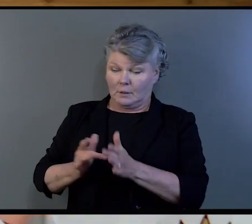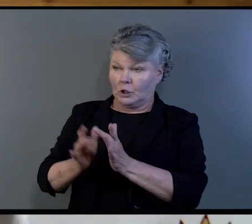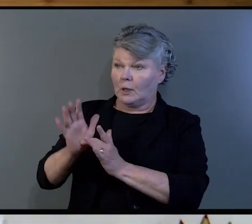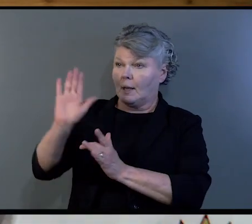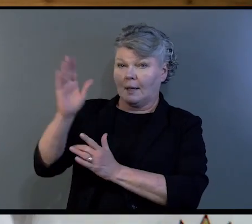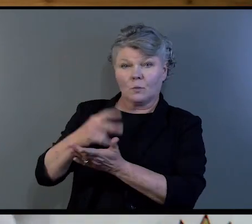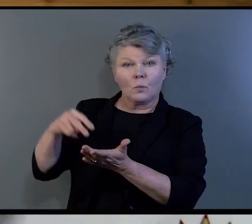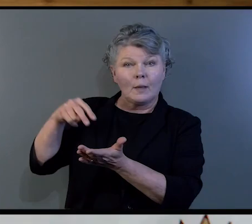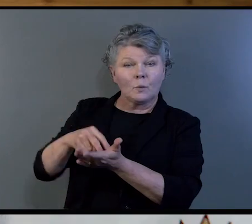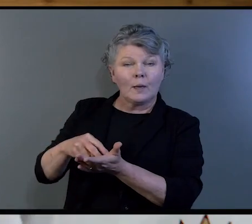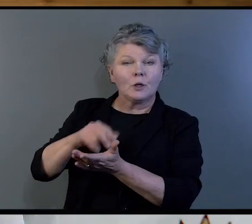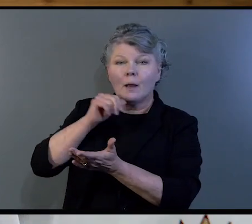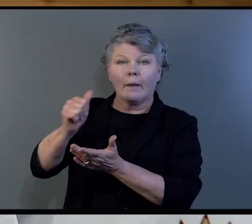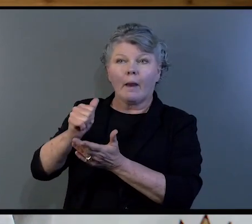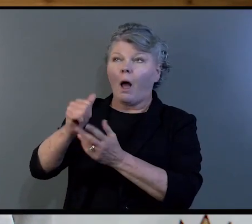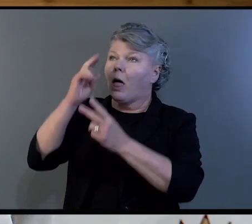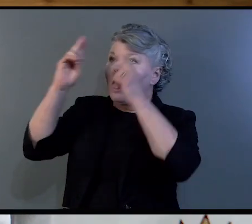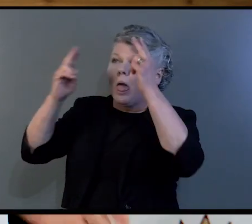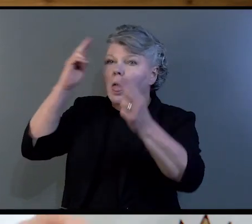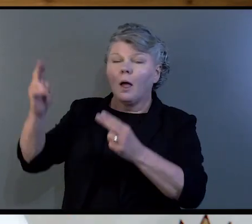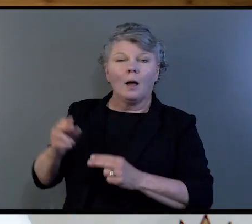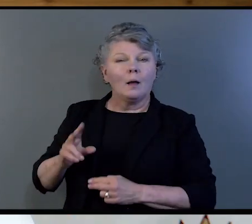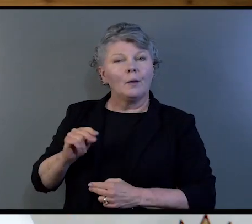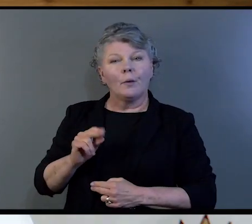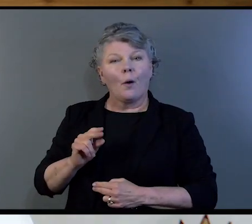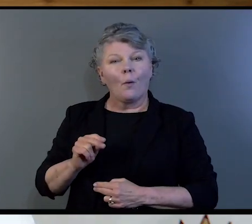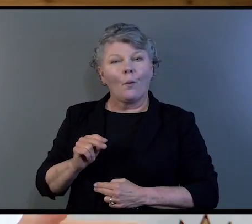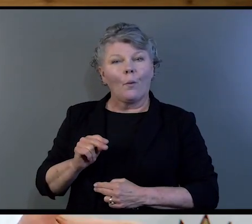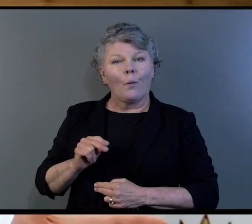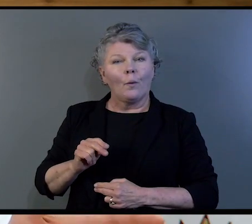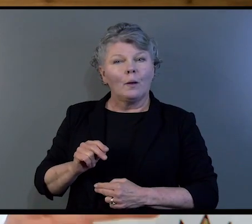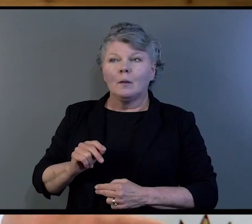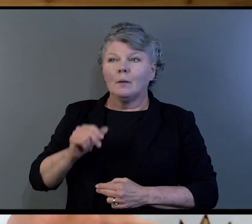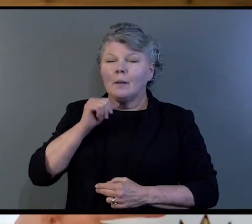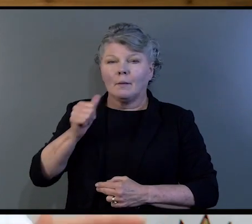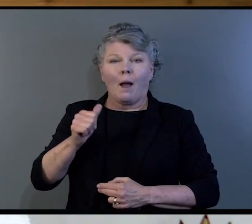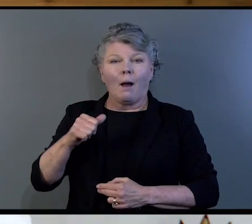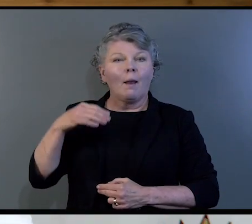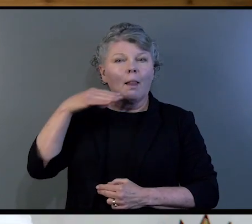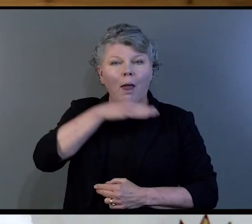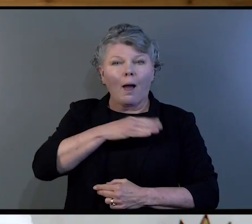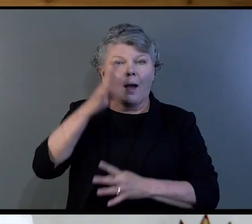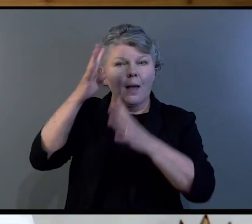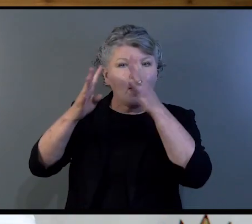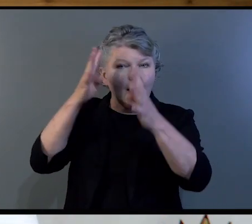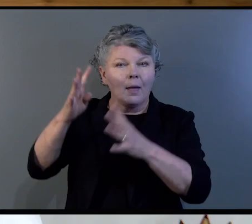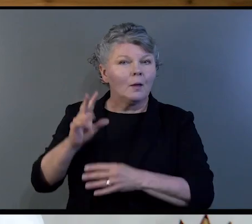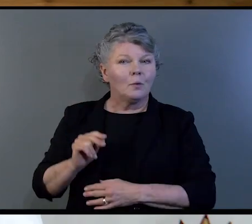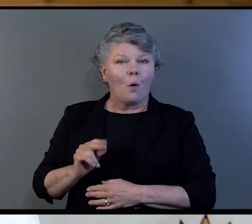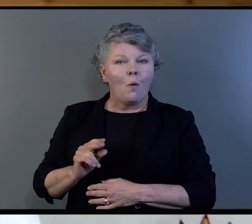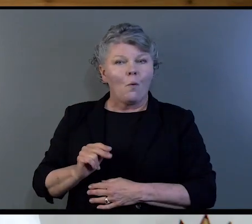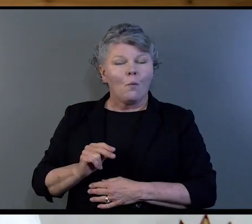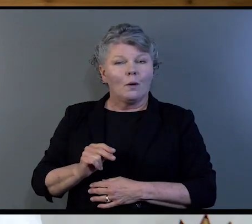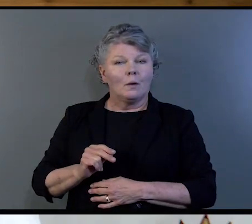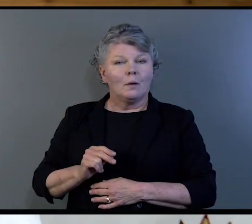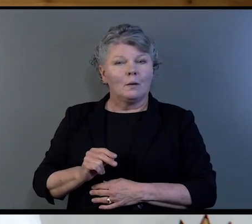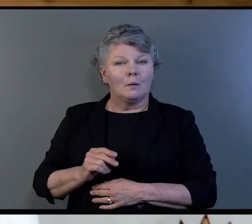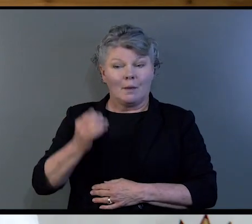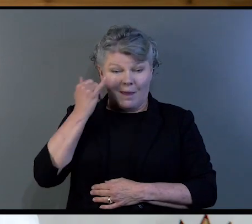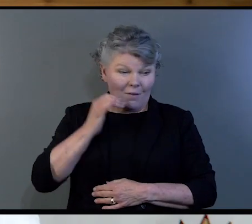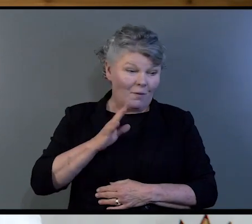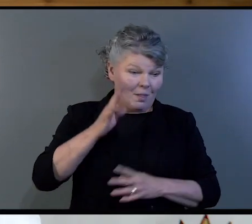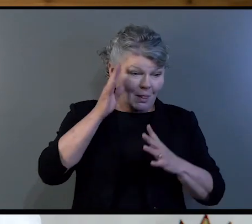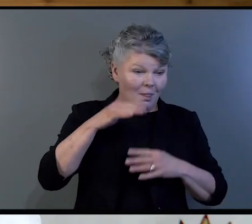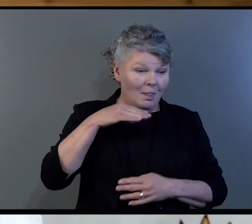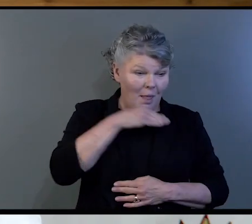resurrection wasn't just a hallucination by the apostles, nor was it a lie made up by the early church. If it was